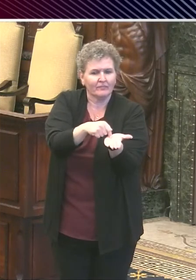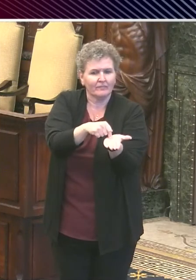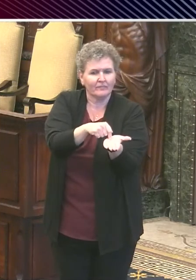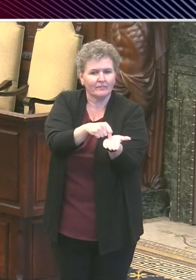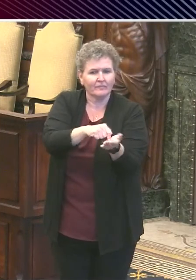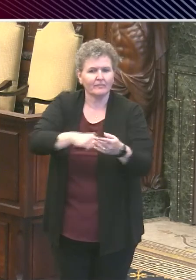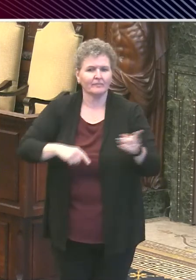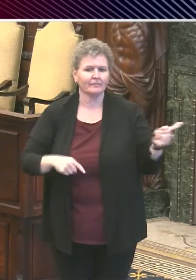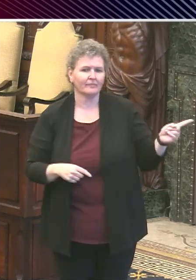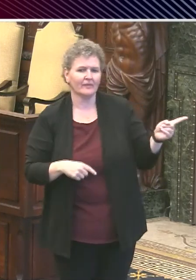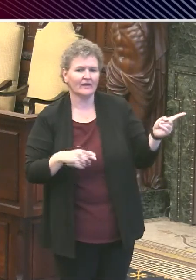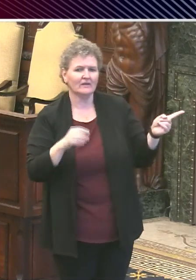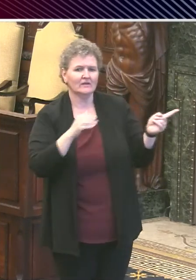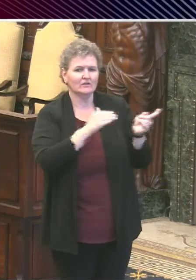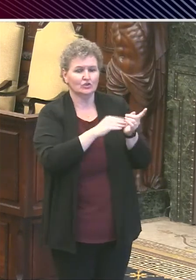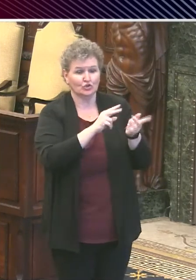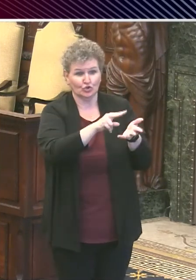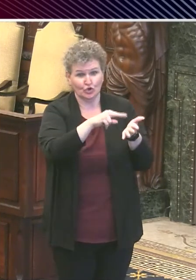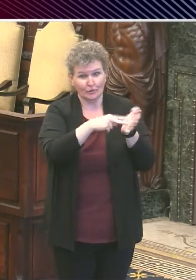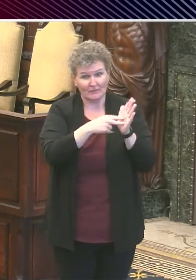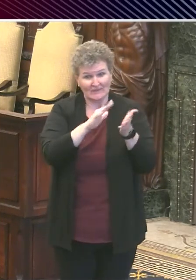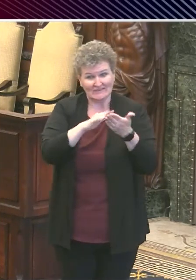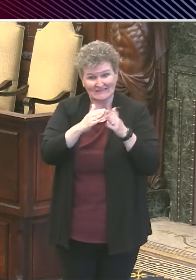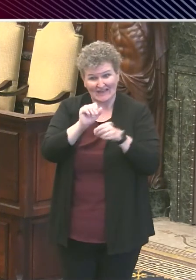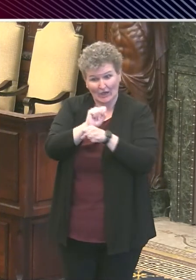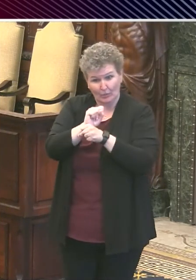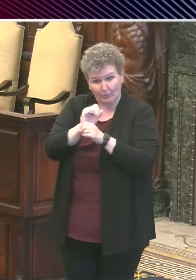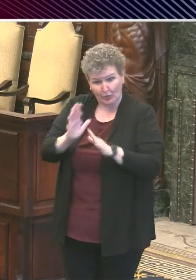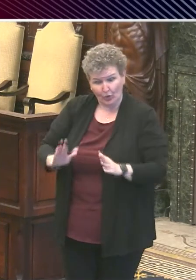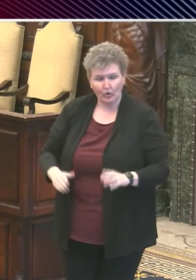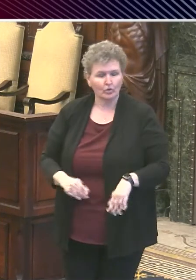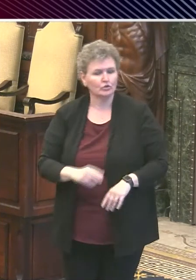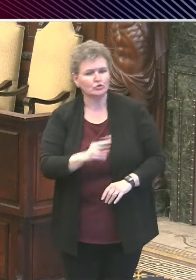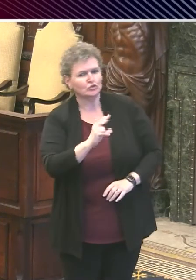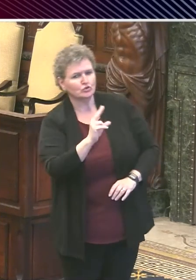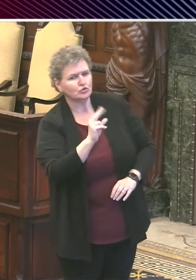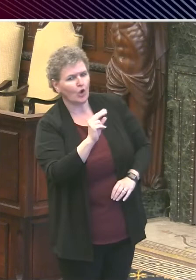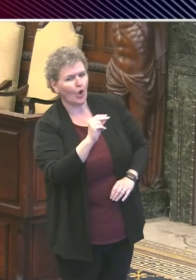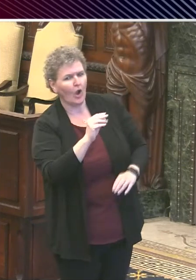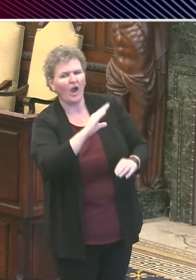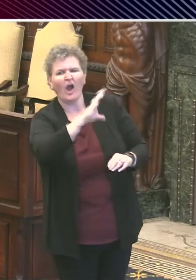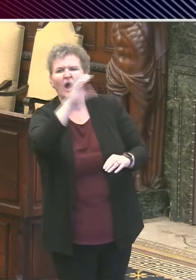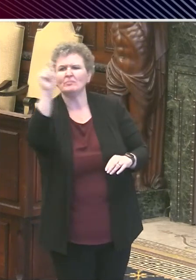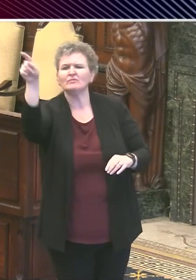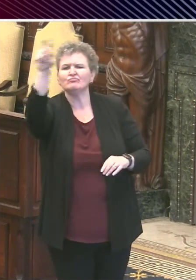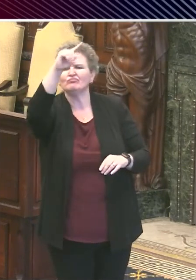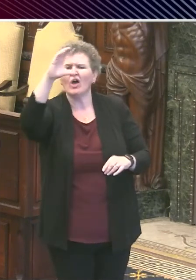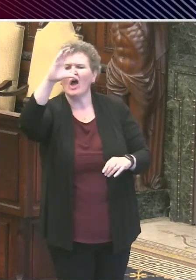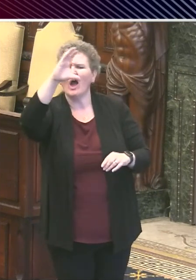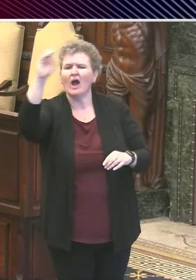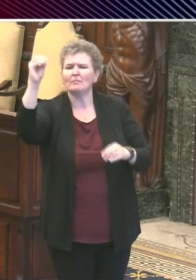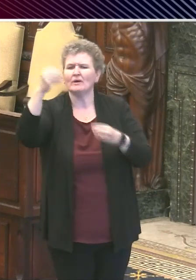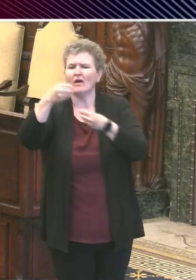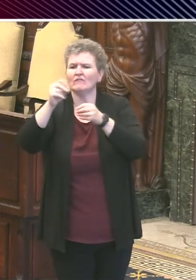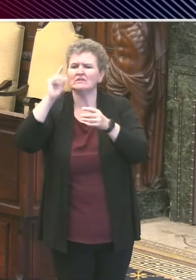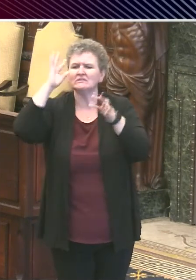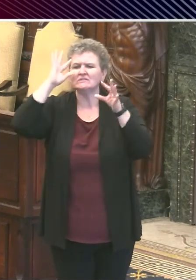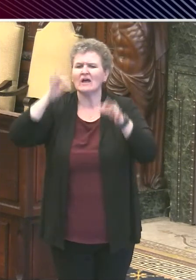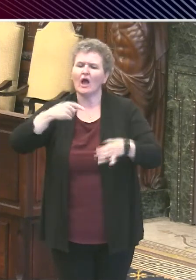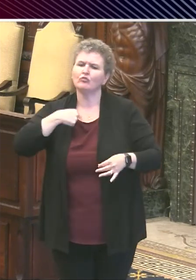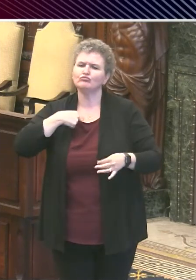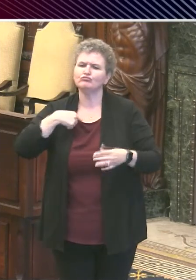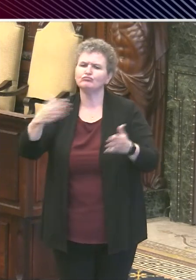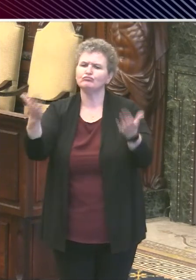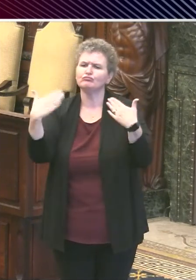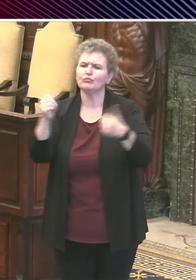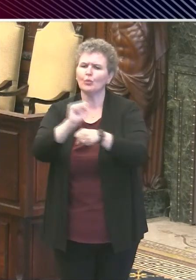These are city employees you're talking about? No. I mean, like at a company, like whoever's in charge of like deciding which office workers come